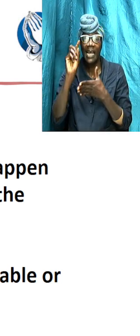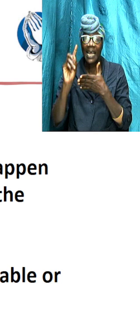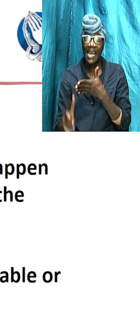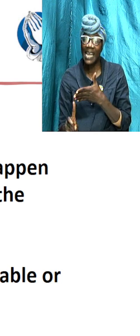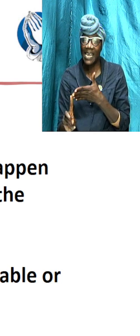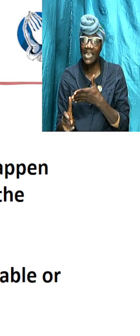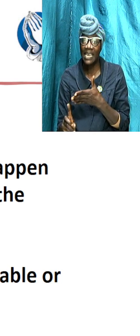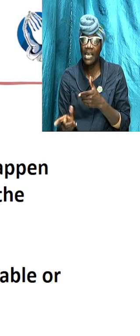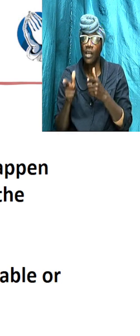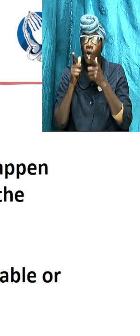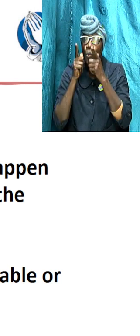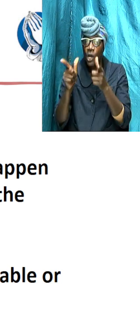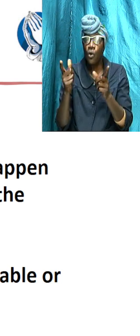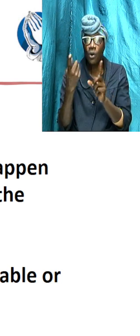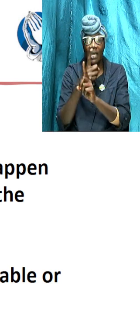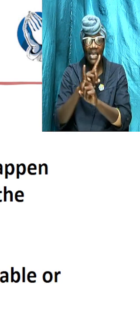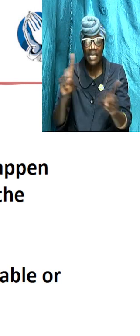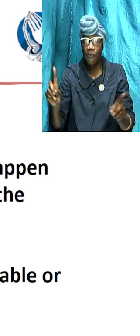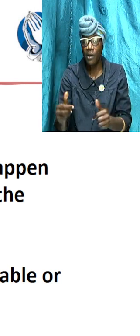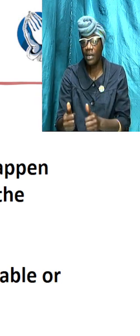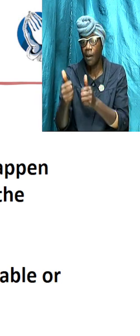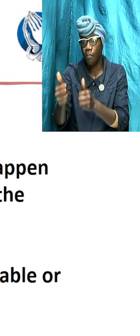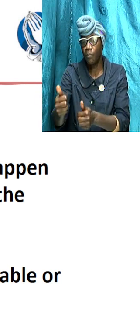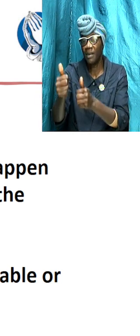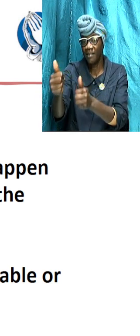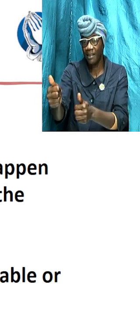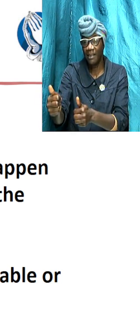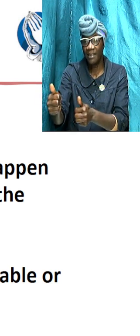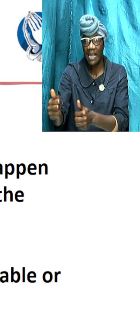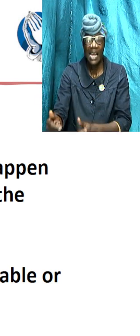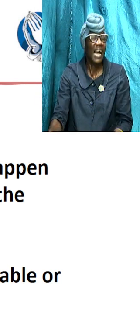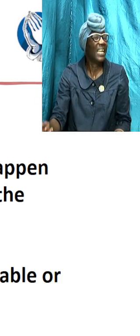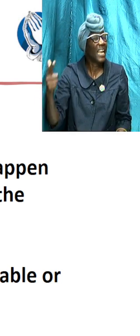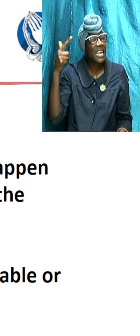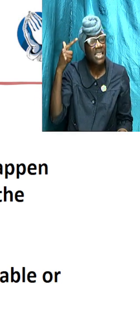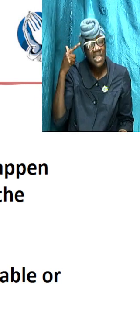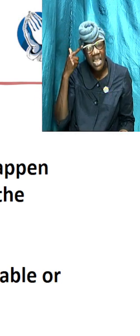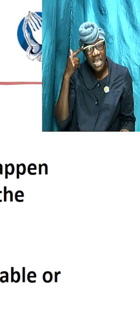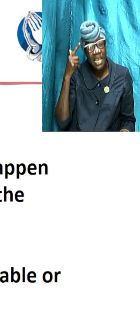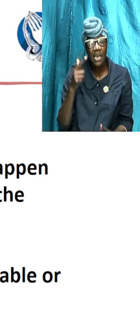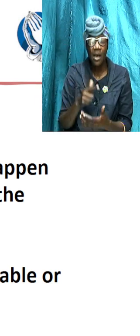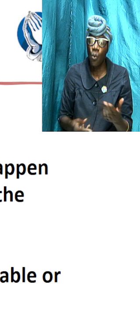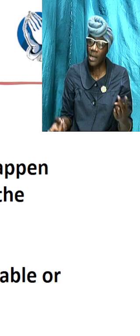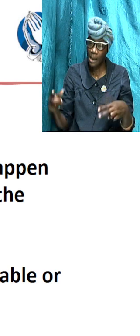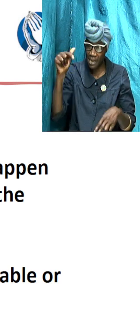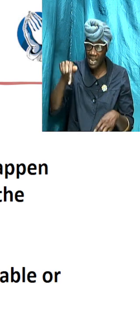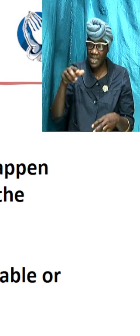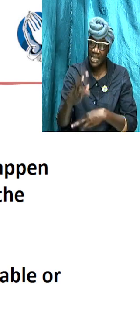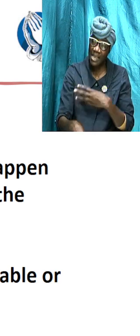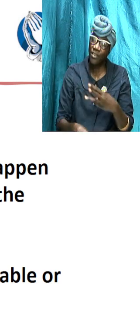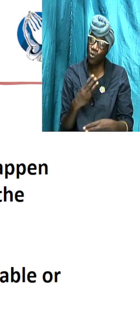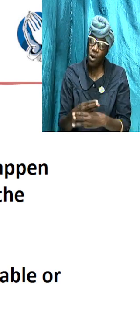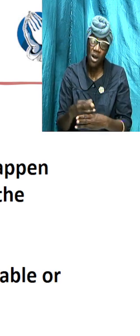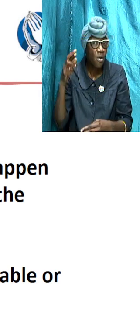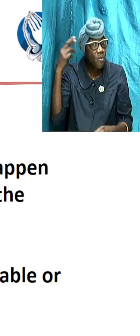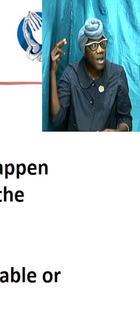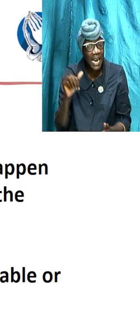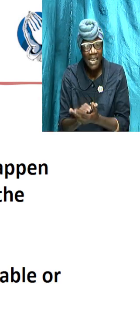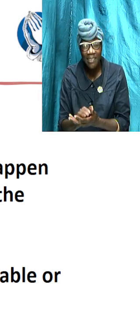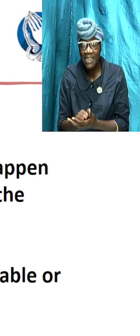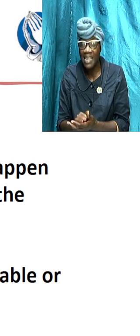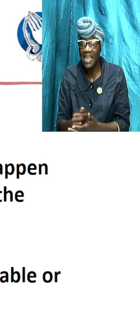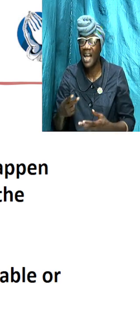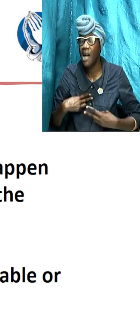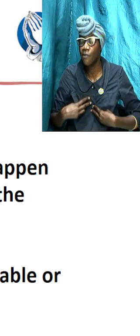as we look at the different apostles and their perspective, amen, of what is happening in this world, we realize that they had